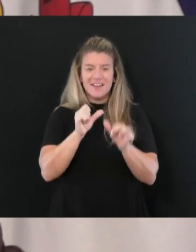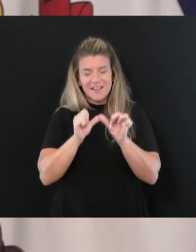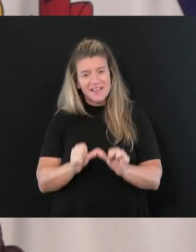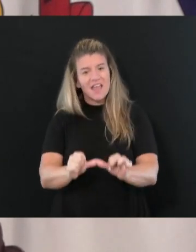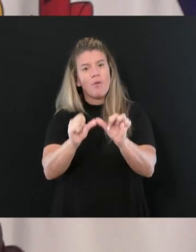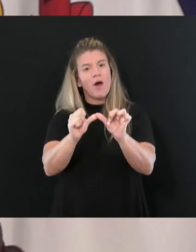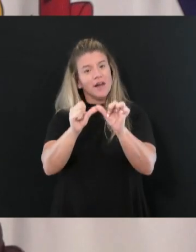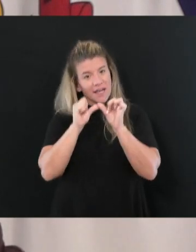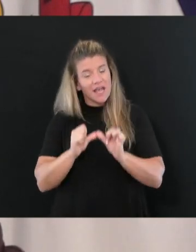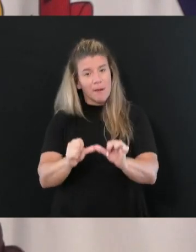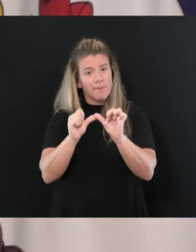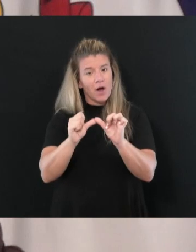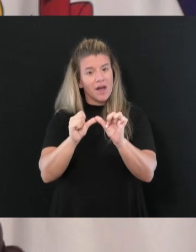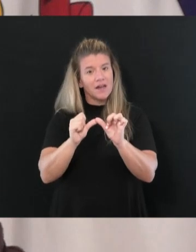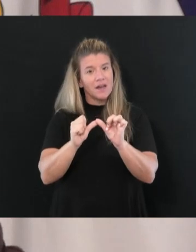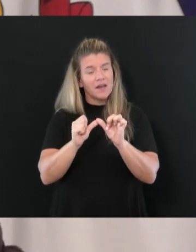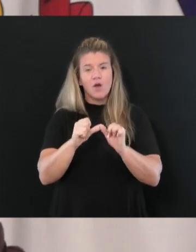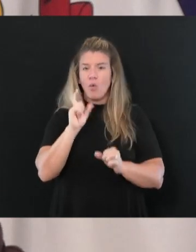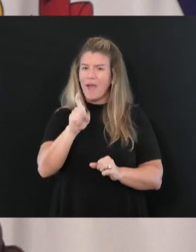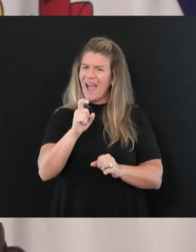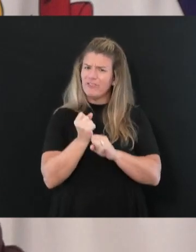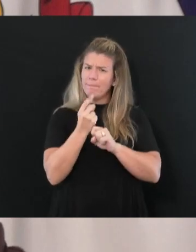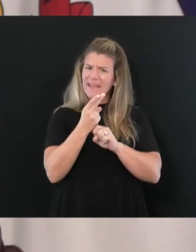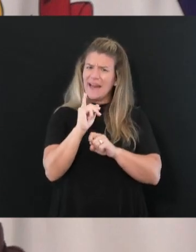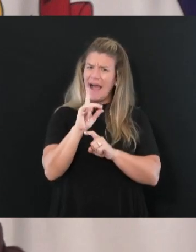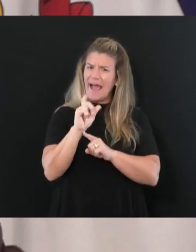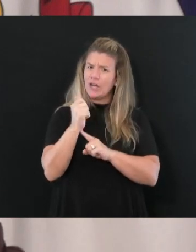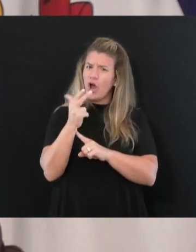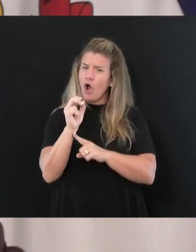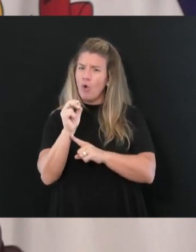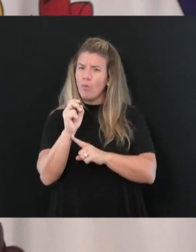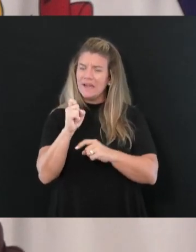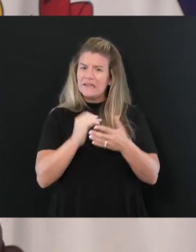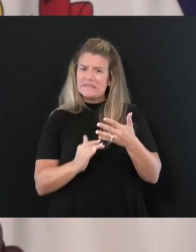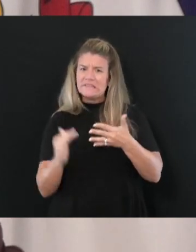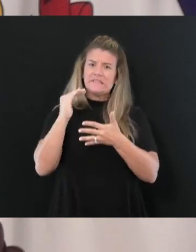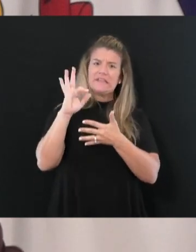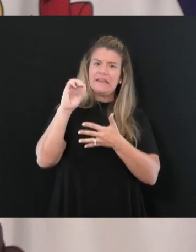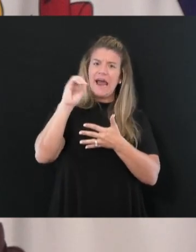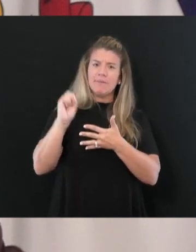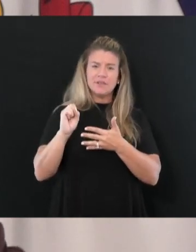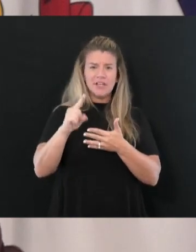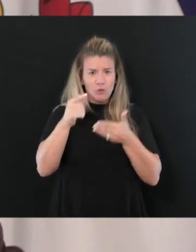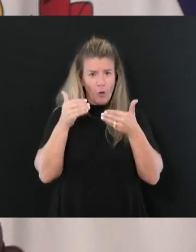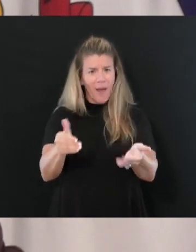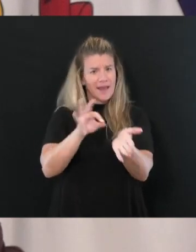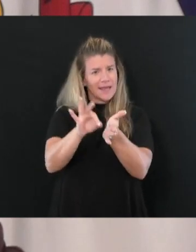got to get past those taters. We got to get all the way in the 90s. So y'all do it.